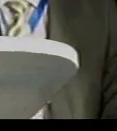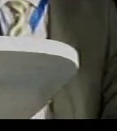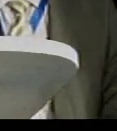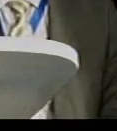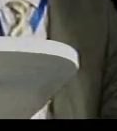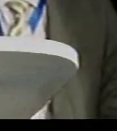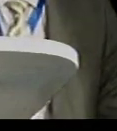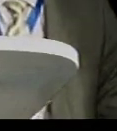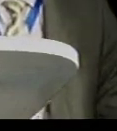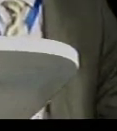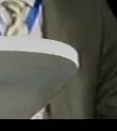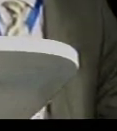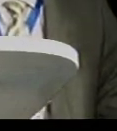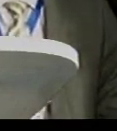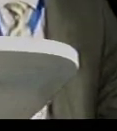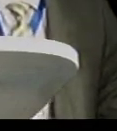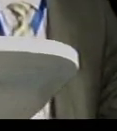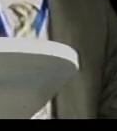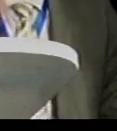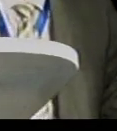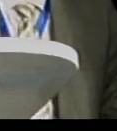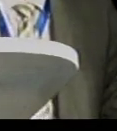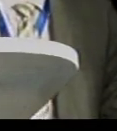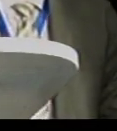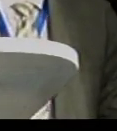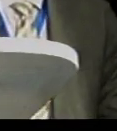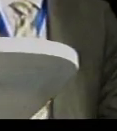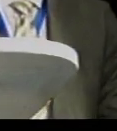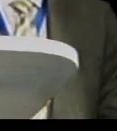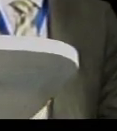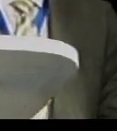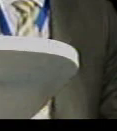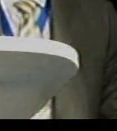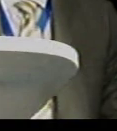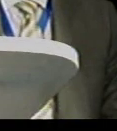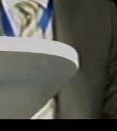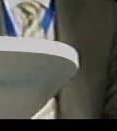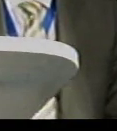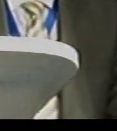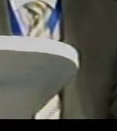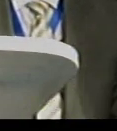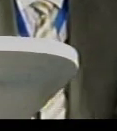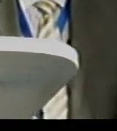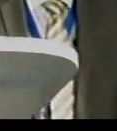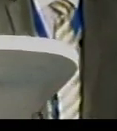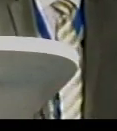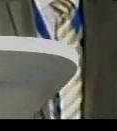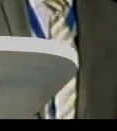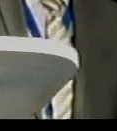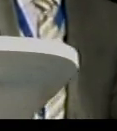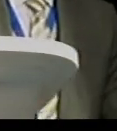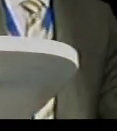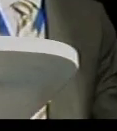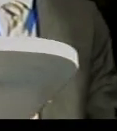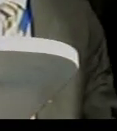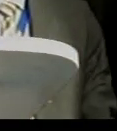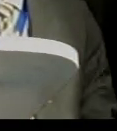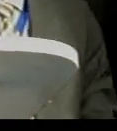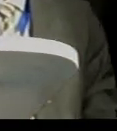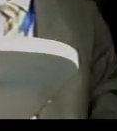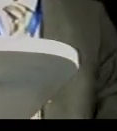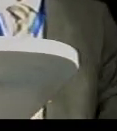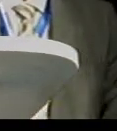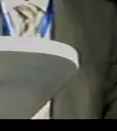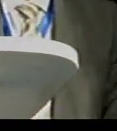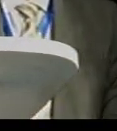am praying, I'm asking you, by the reason of the anointing, by the power of the Holy